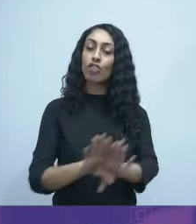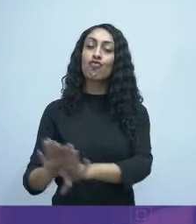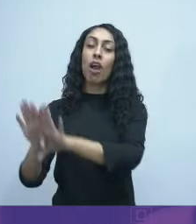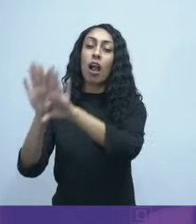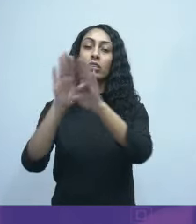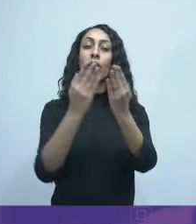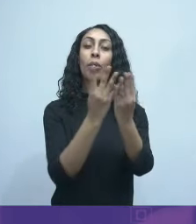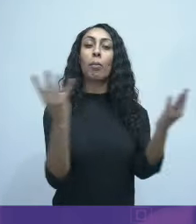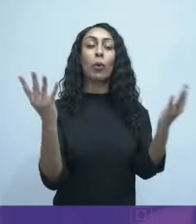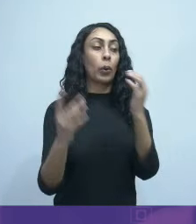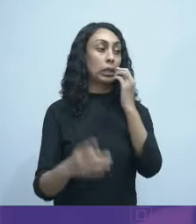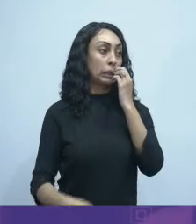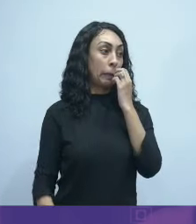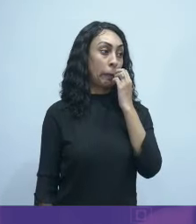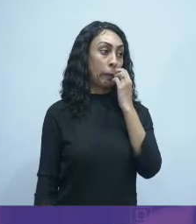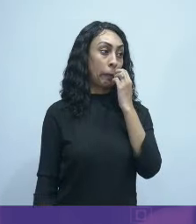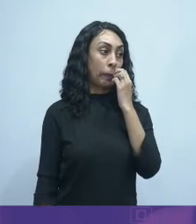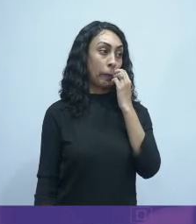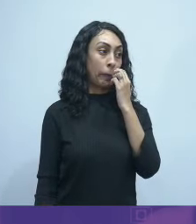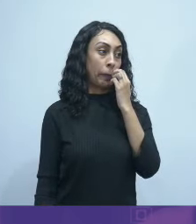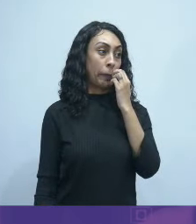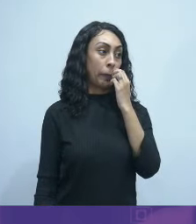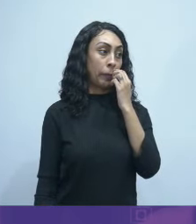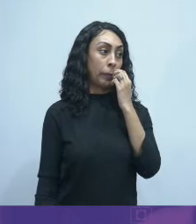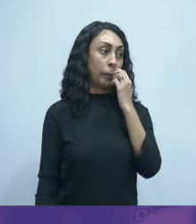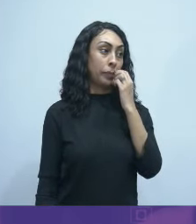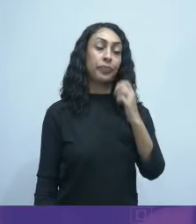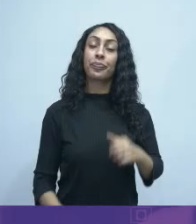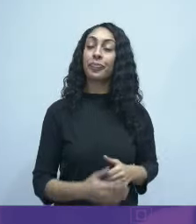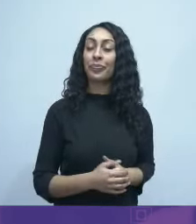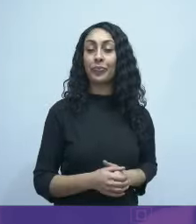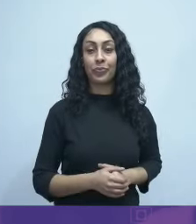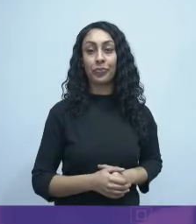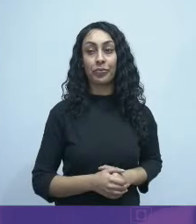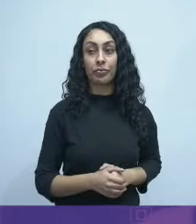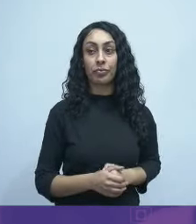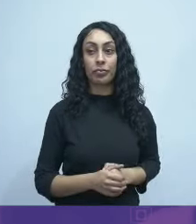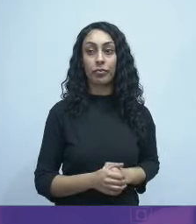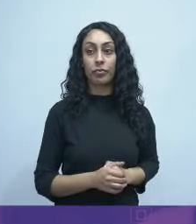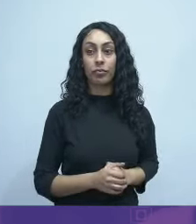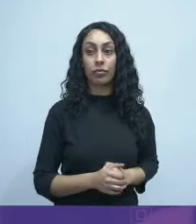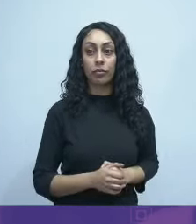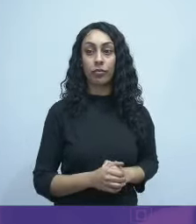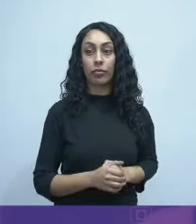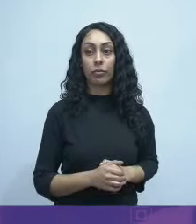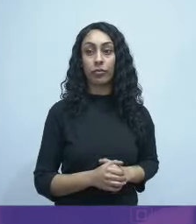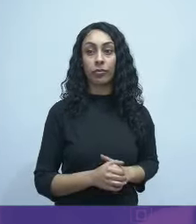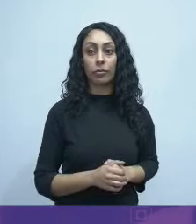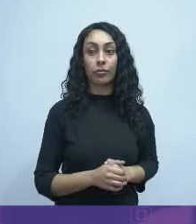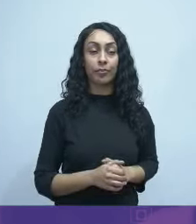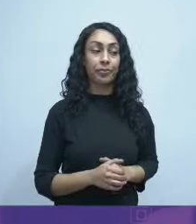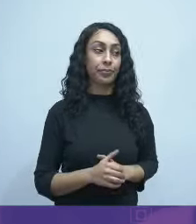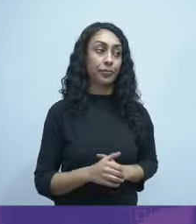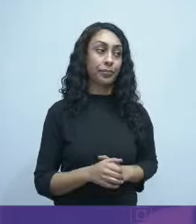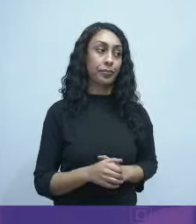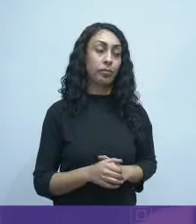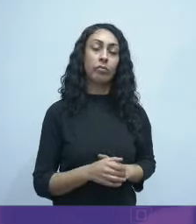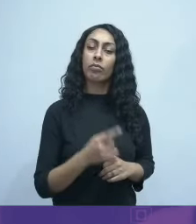It is. I think we've got time for one last question, which we've received from a number